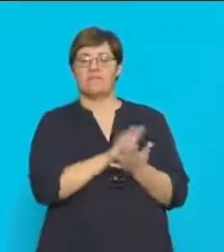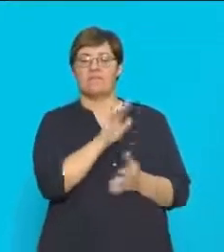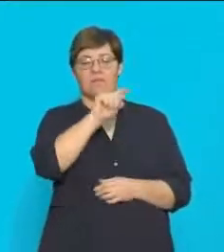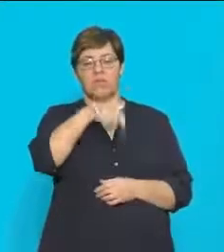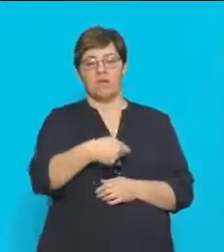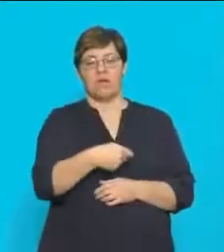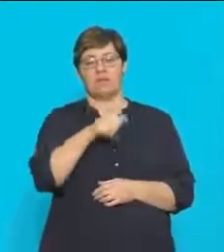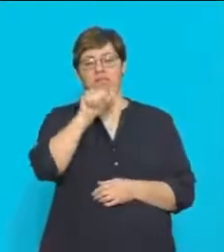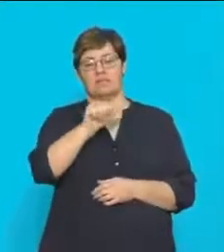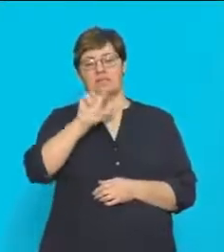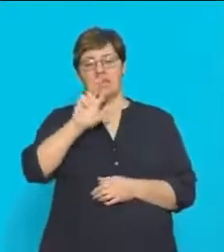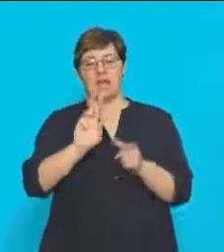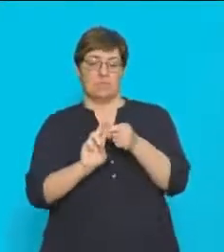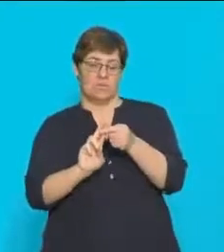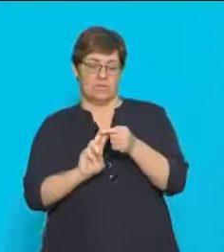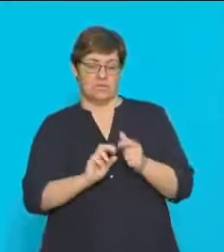15,69 units.